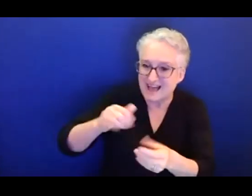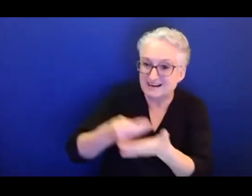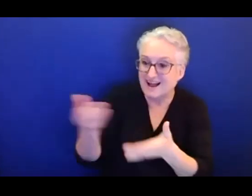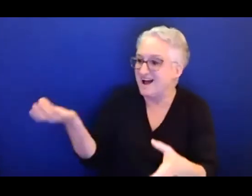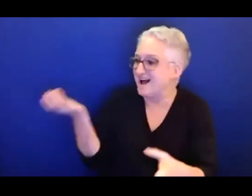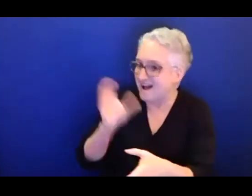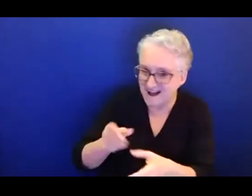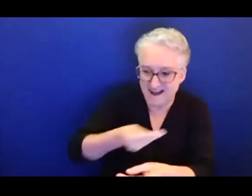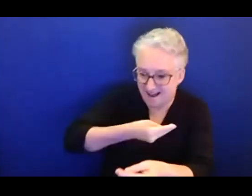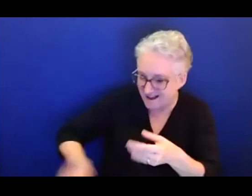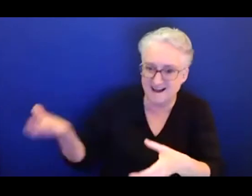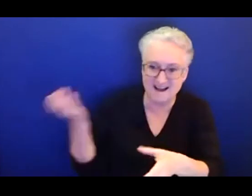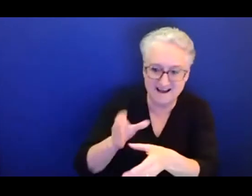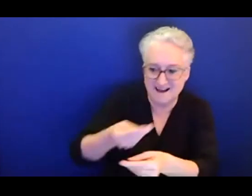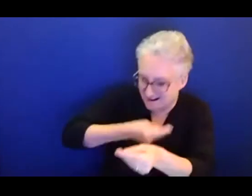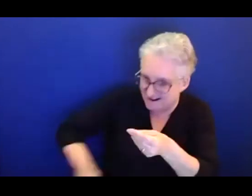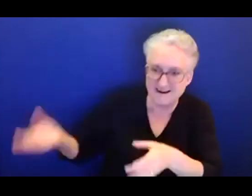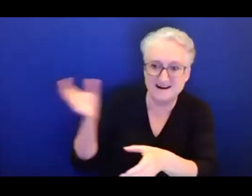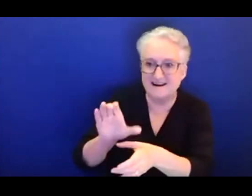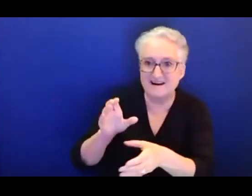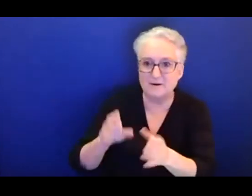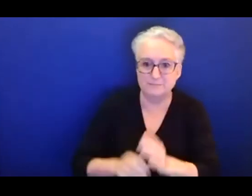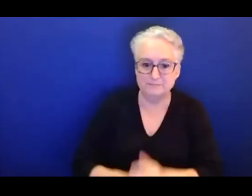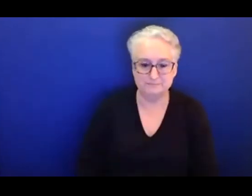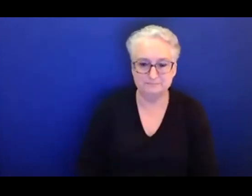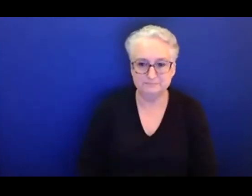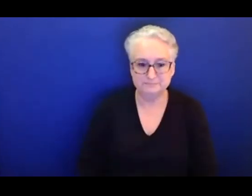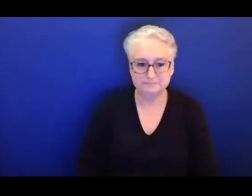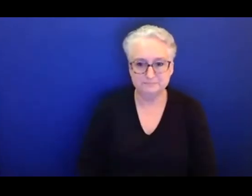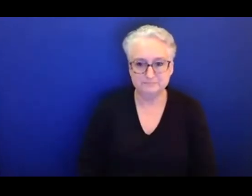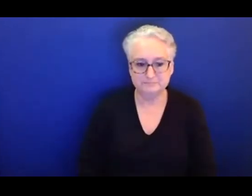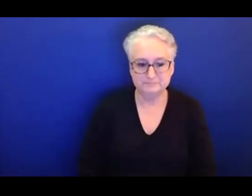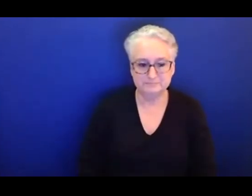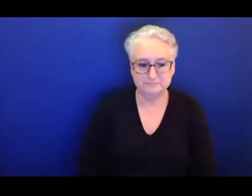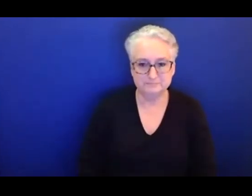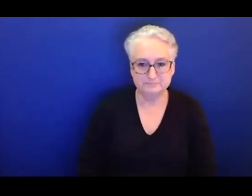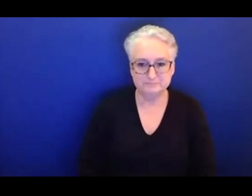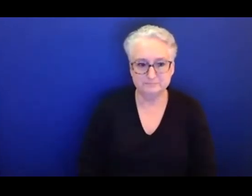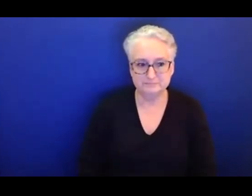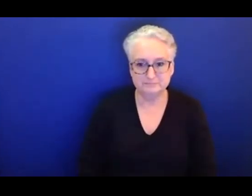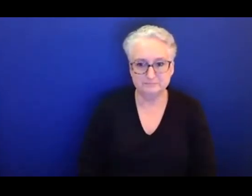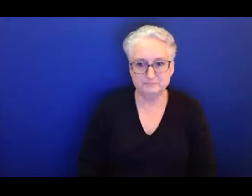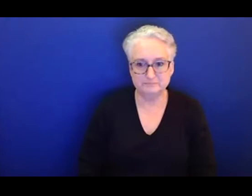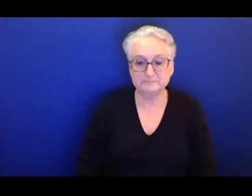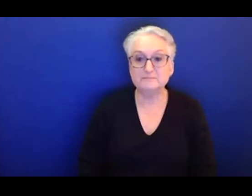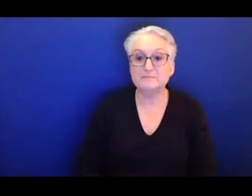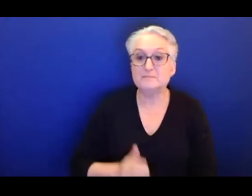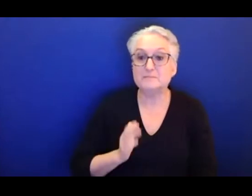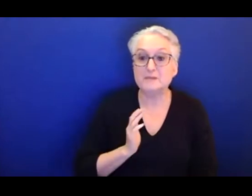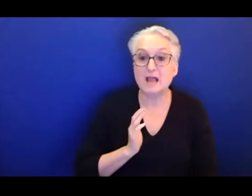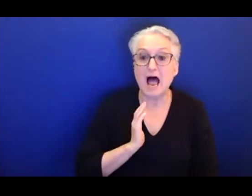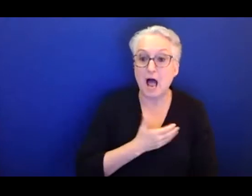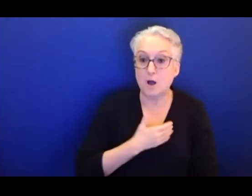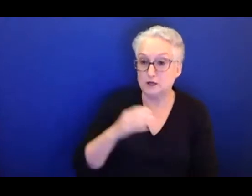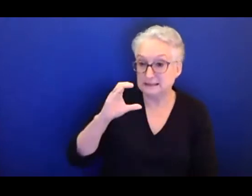And so for CDBG, some of the eligible activities include in economic development, we could have business loans and grants.